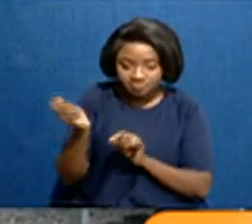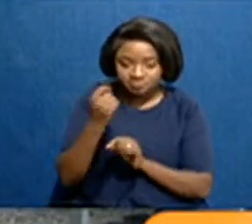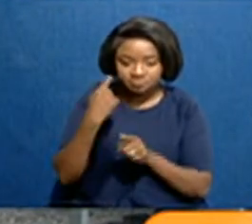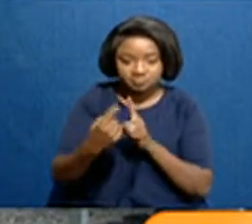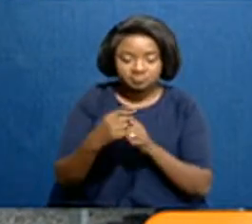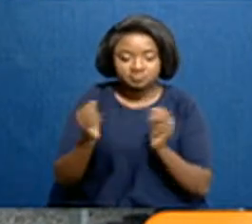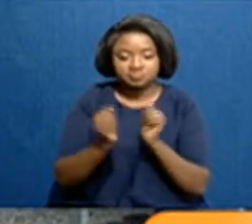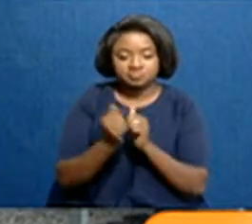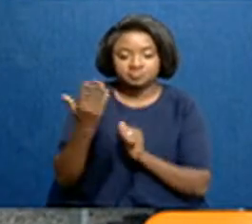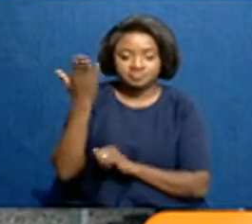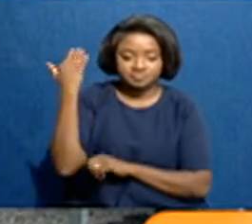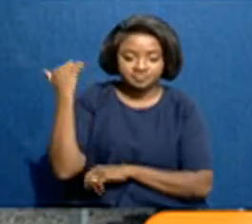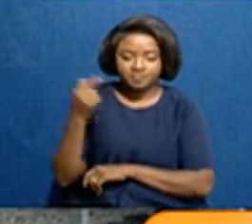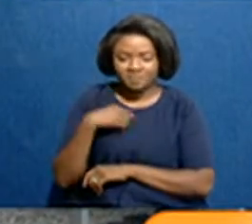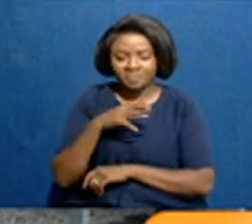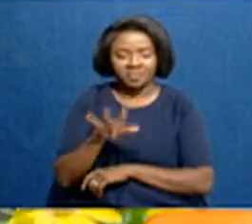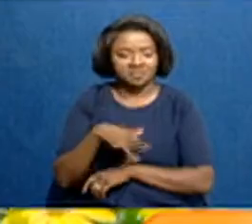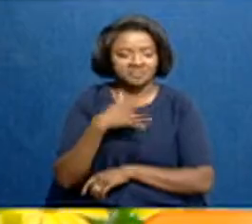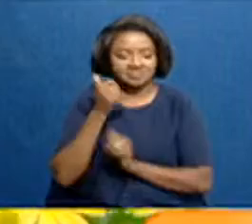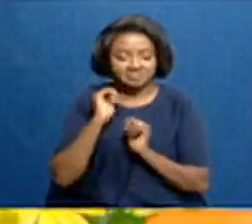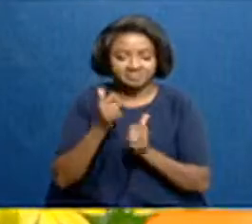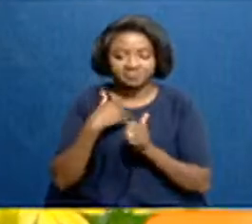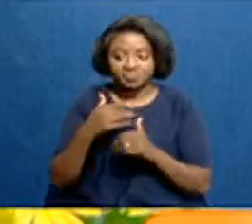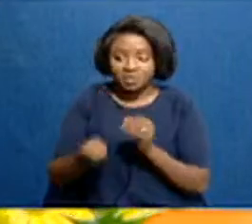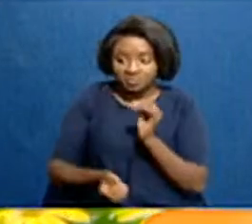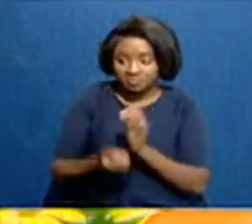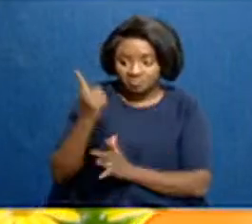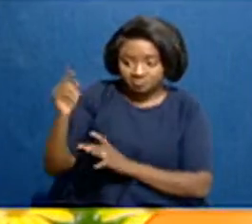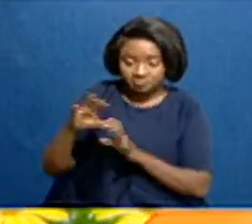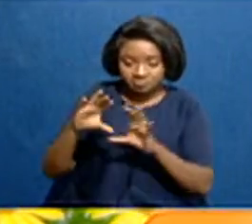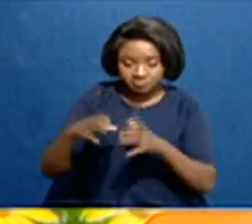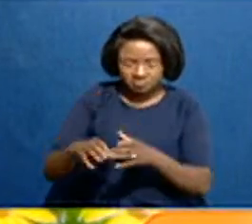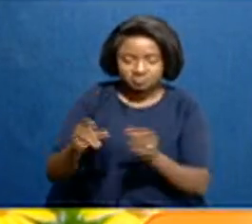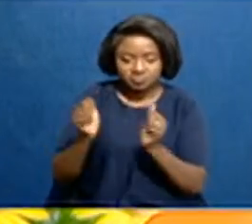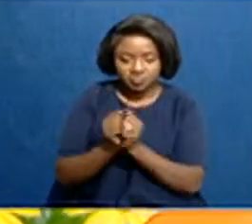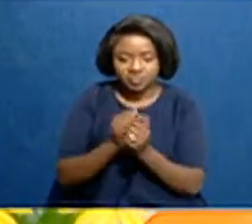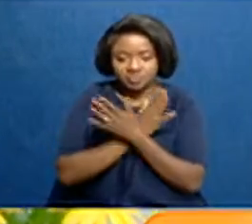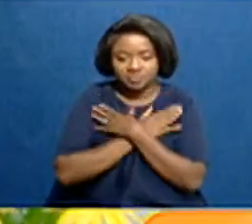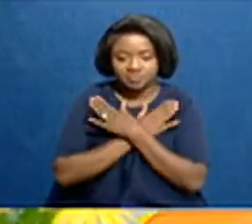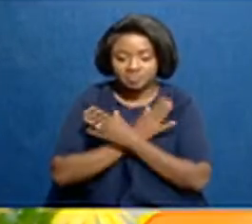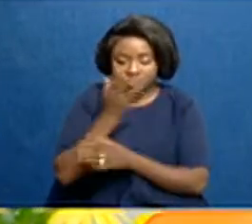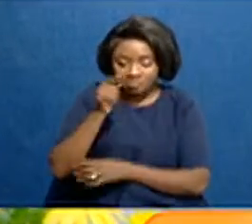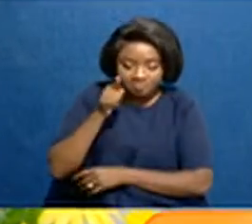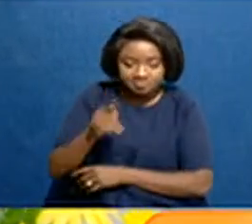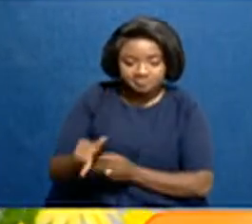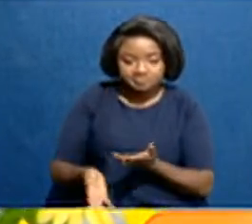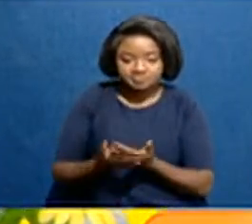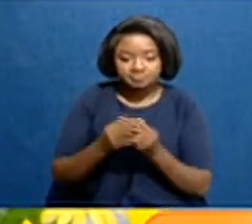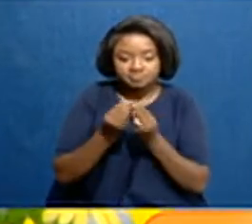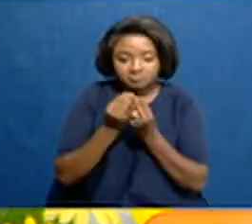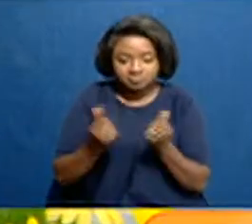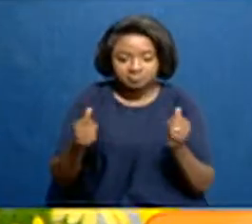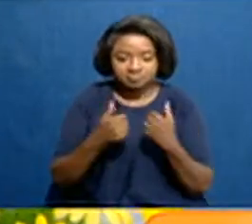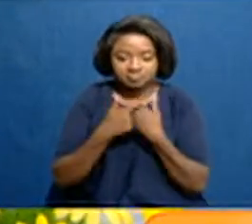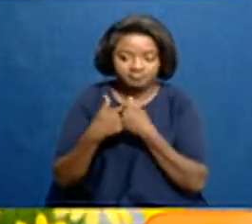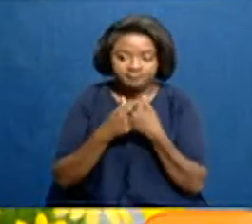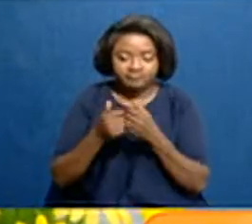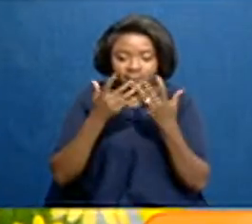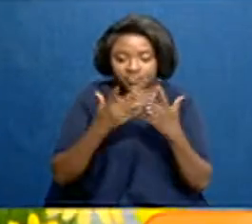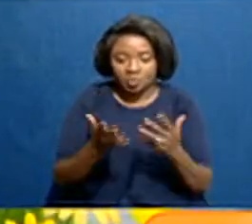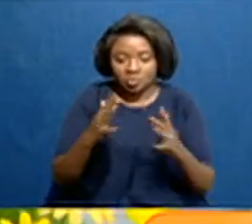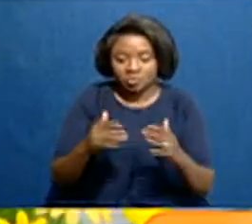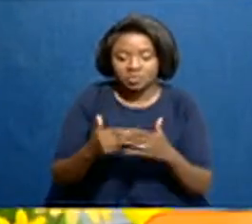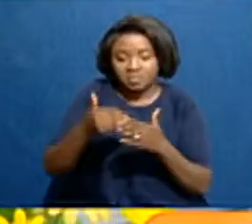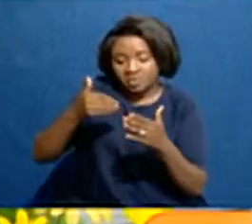ago. He co-founded the farm together with a friend as he sought to solve pre- and post-harvest losses in